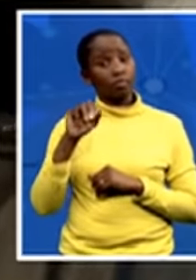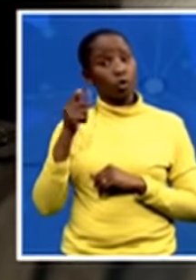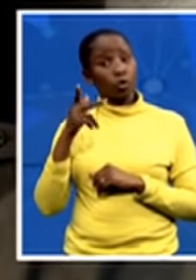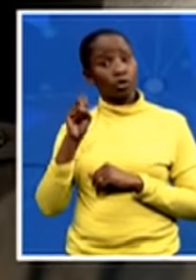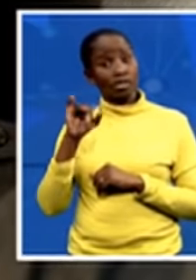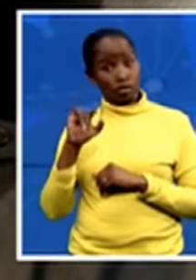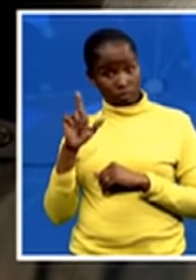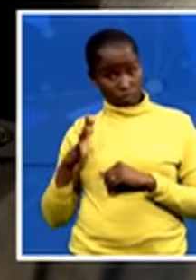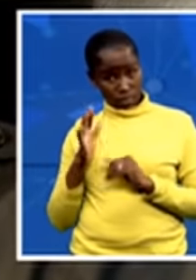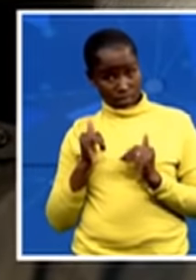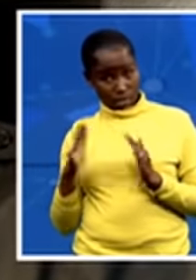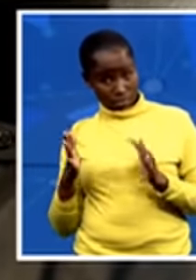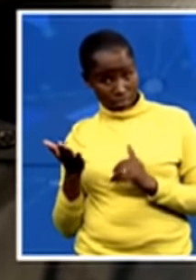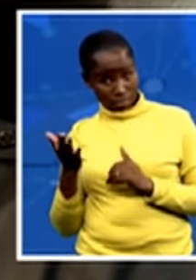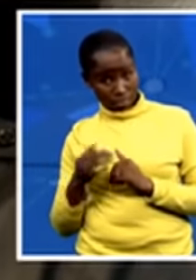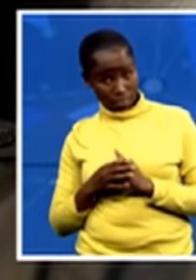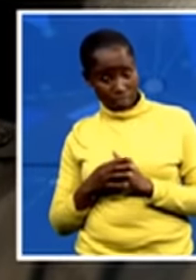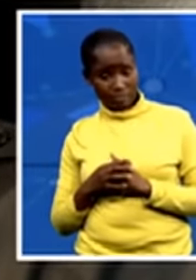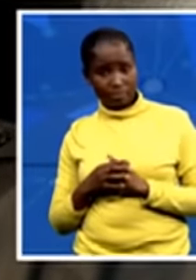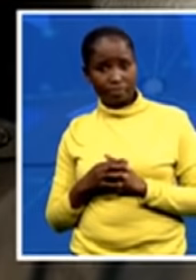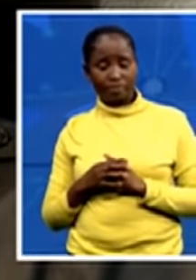Thank you, Minister.